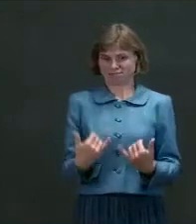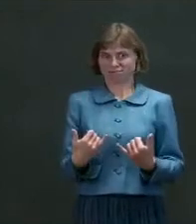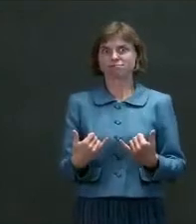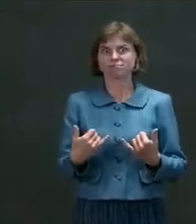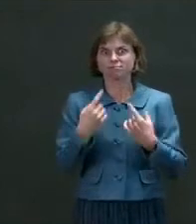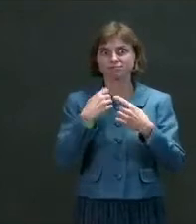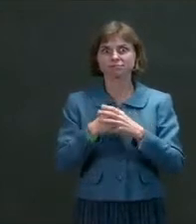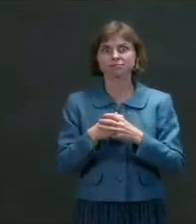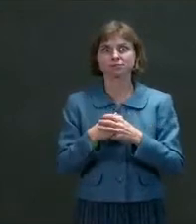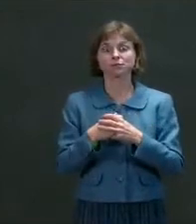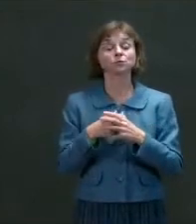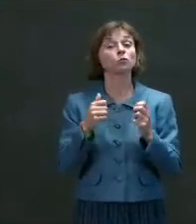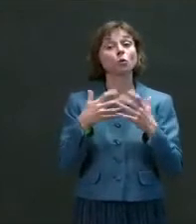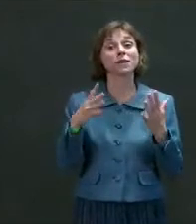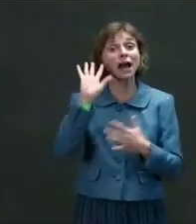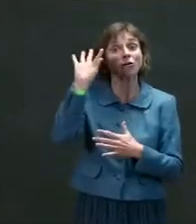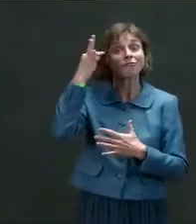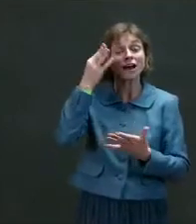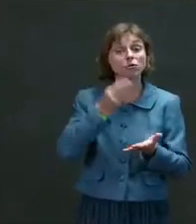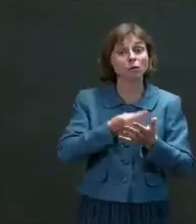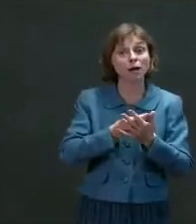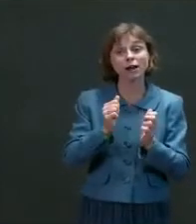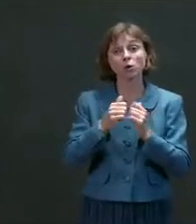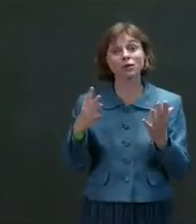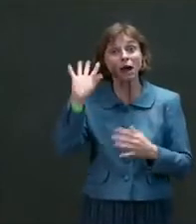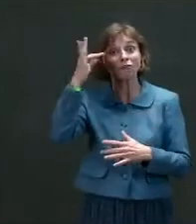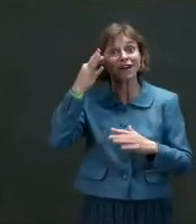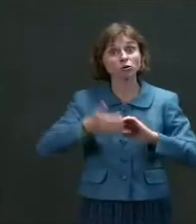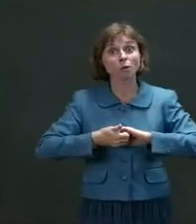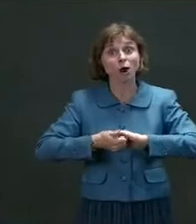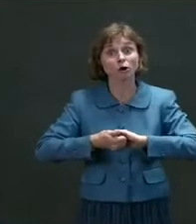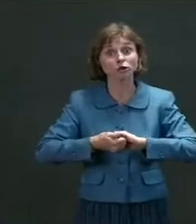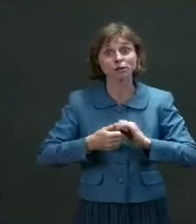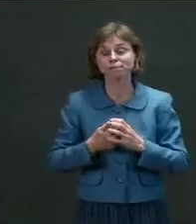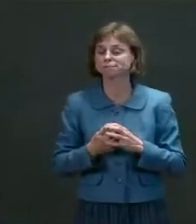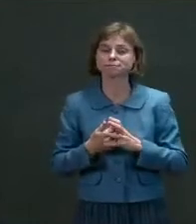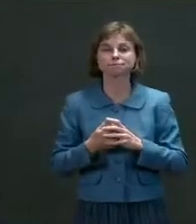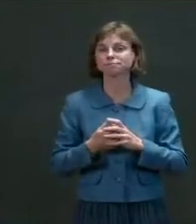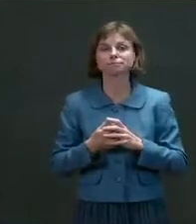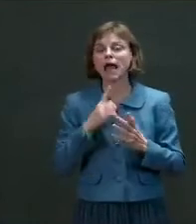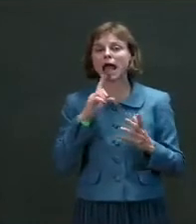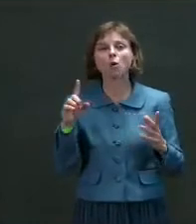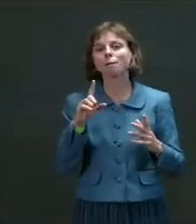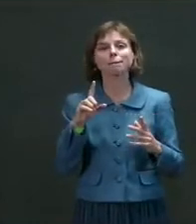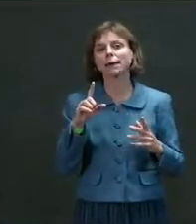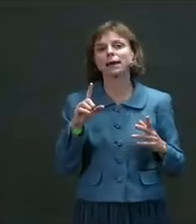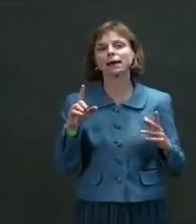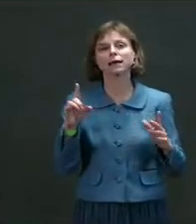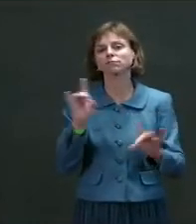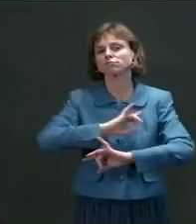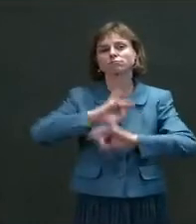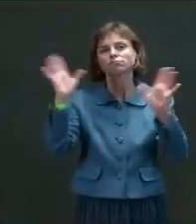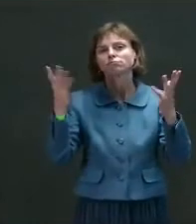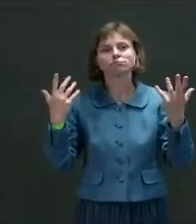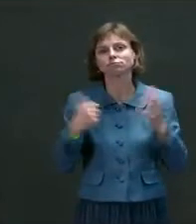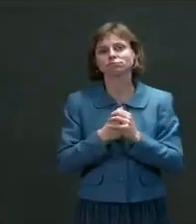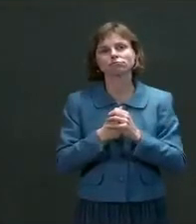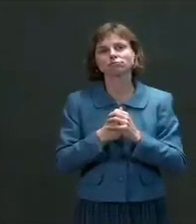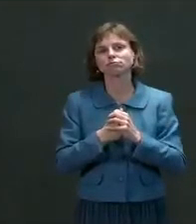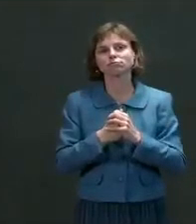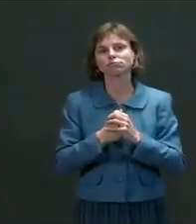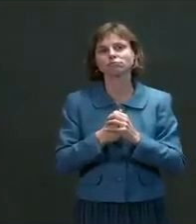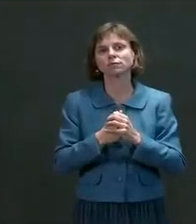the federal funding and without the federal partnership, this would be a huge logistical lift. And so the fact that we've got